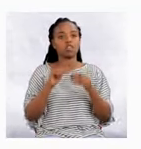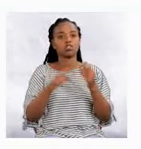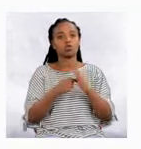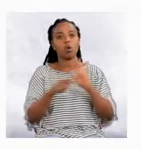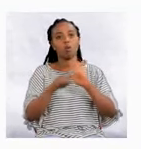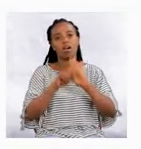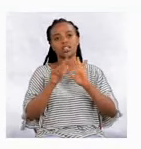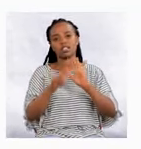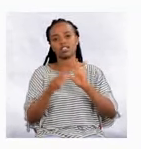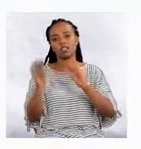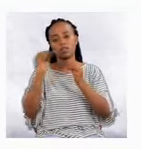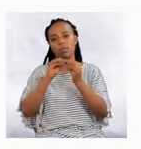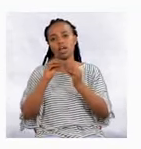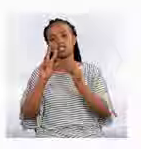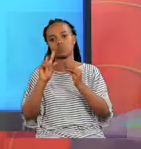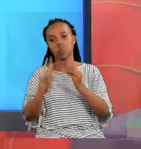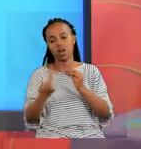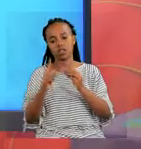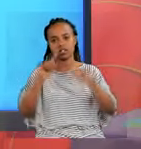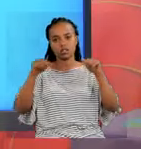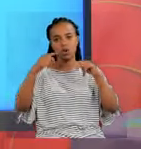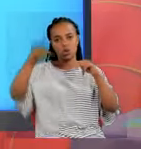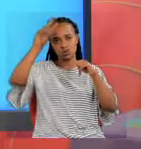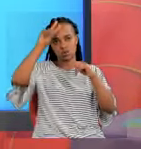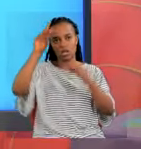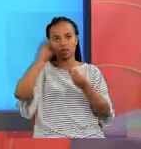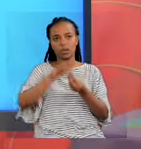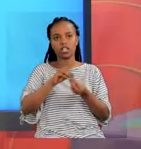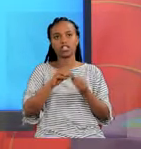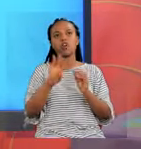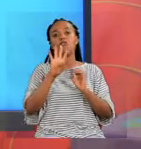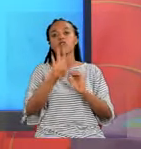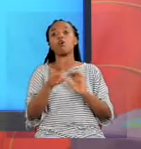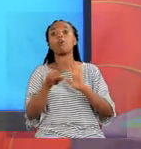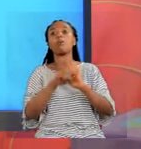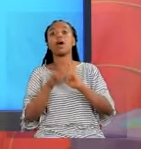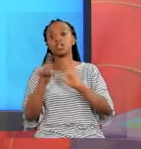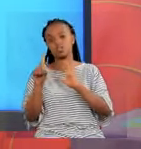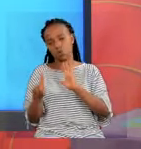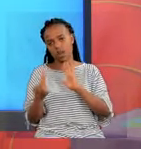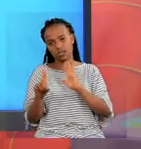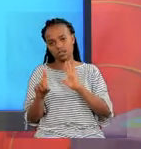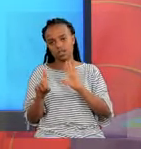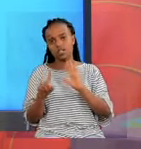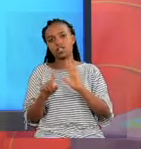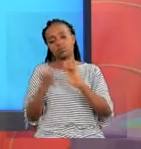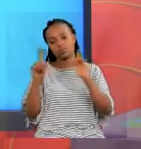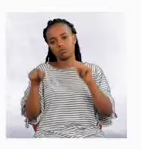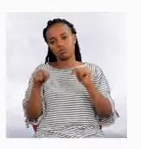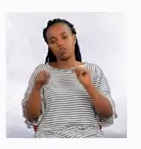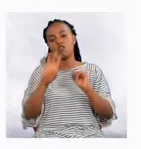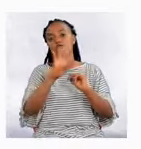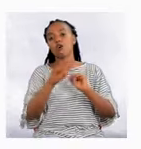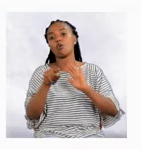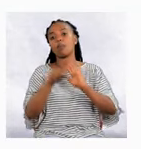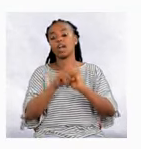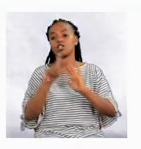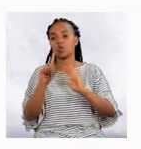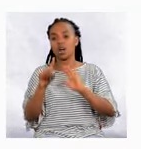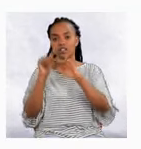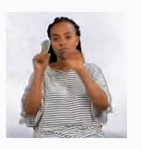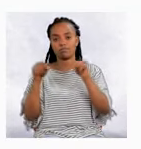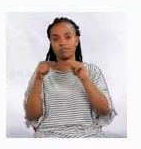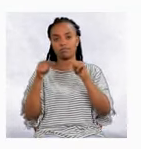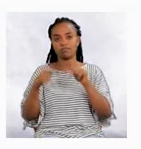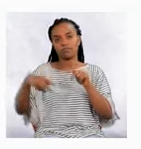squared plus 4 minus 1. 4 minus 1. 4